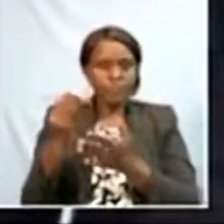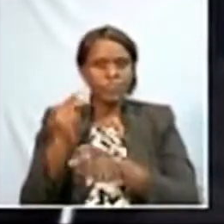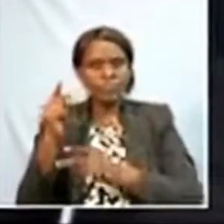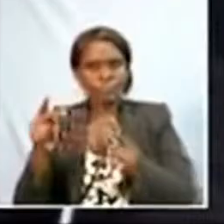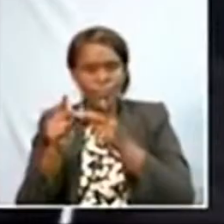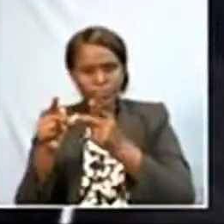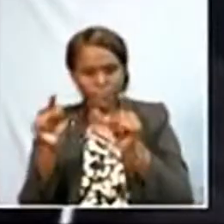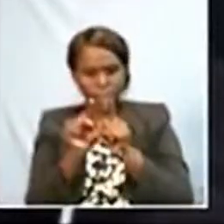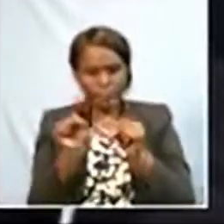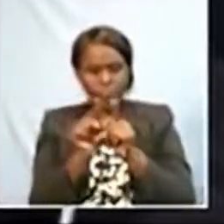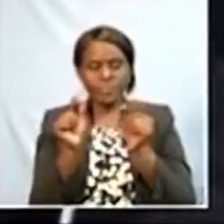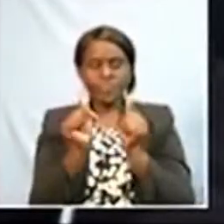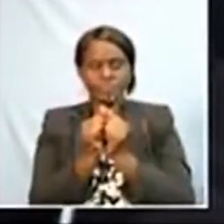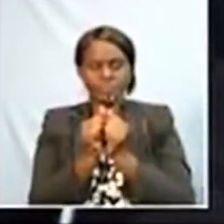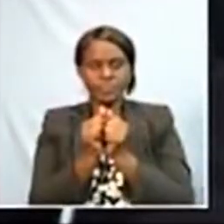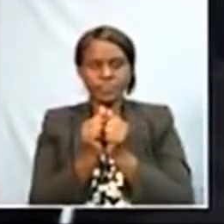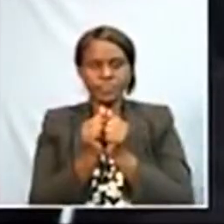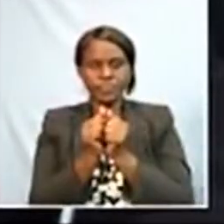as well as